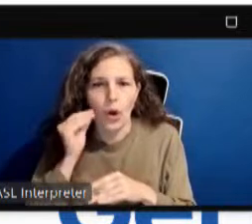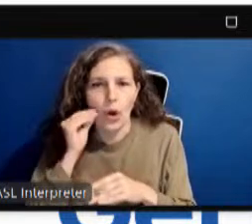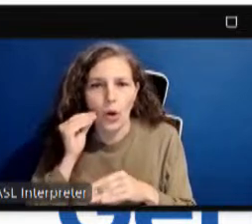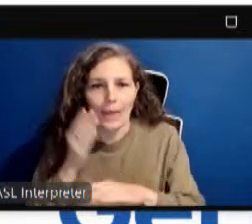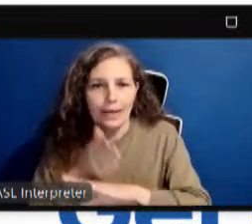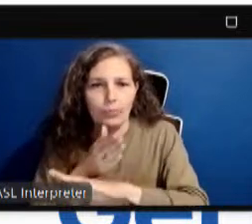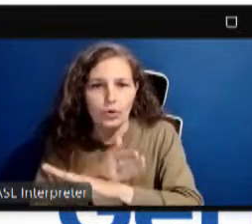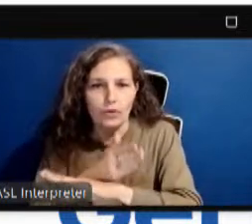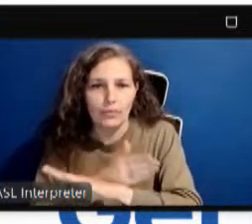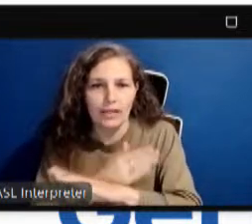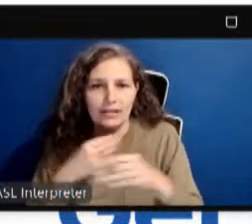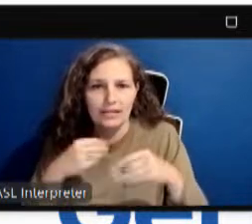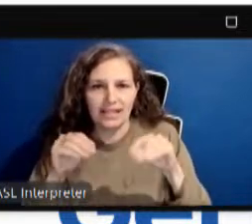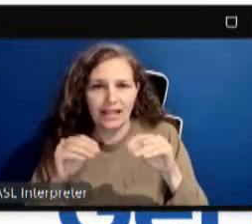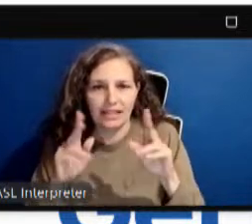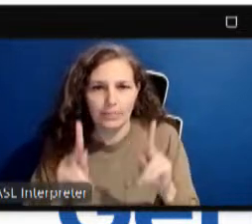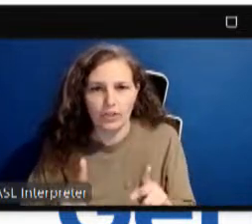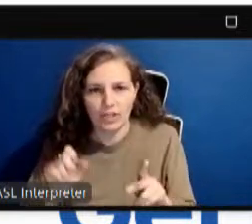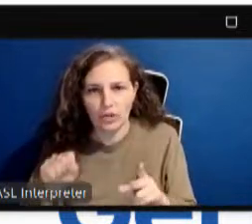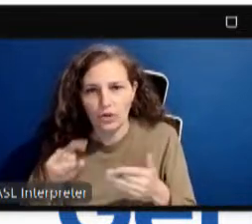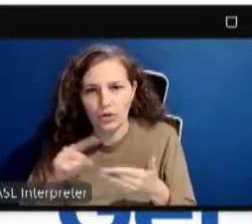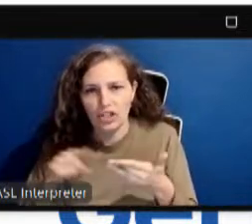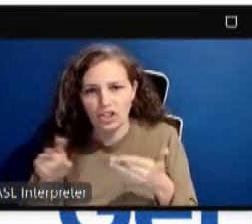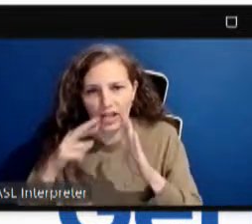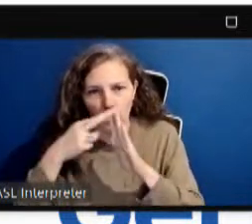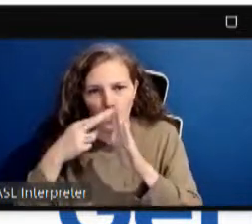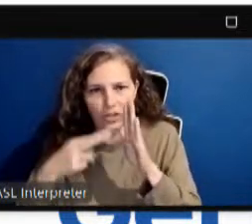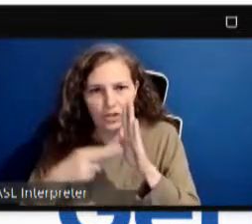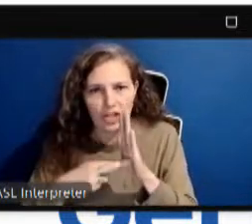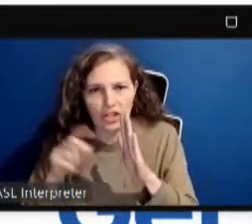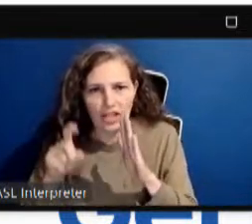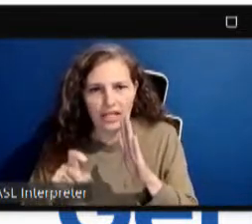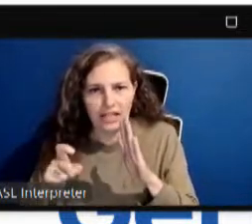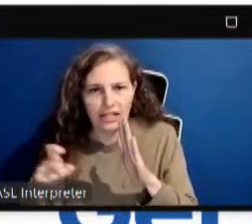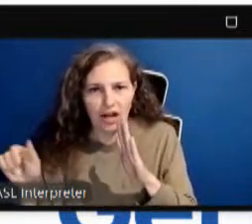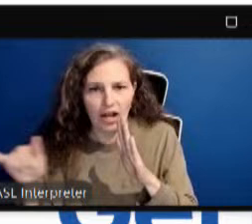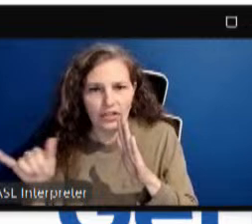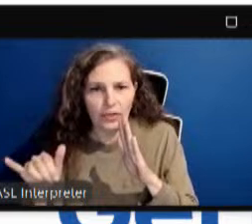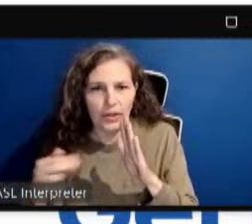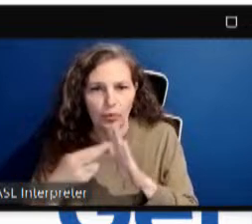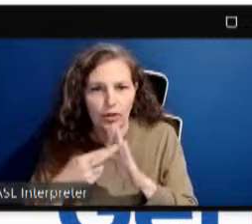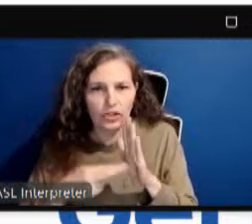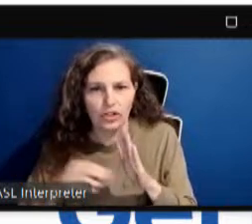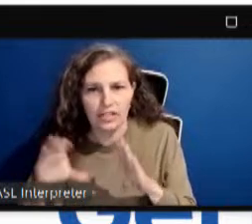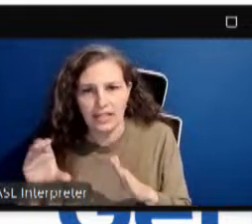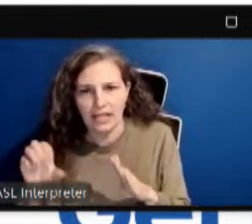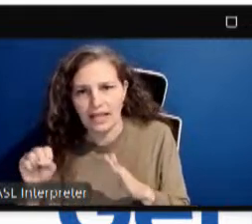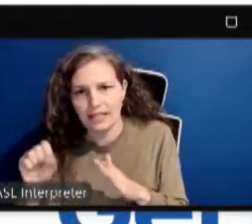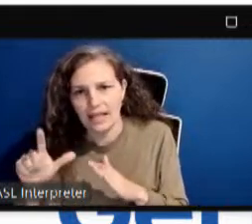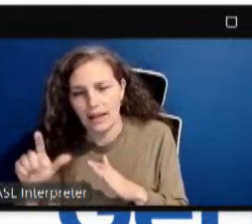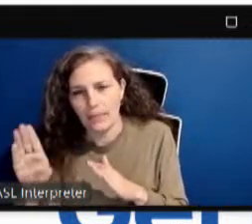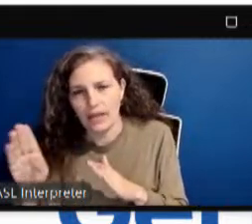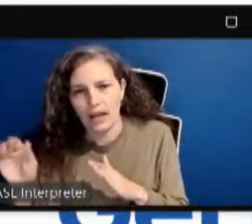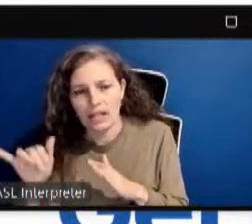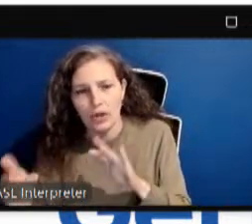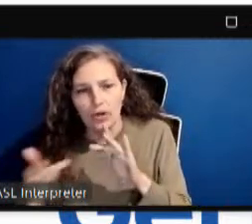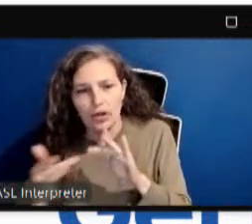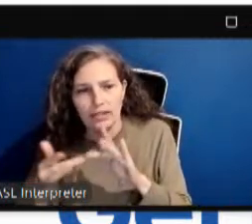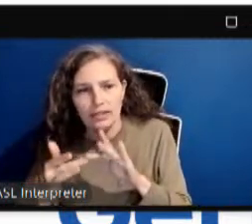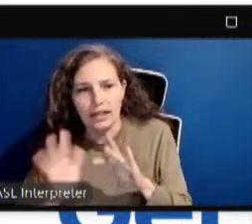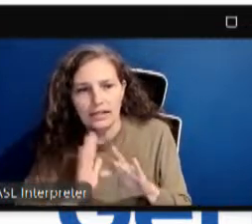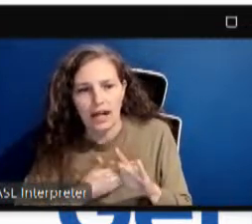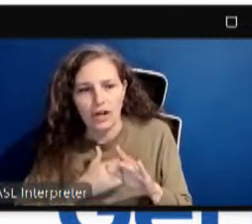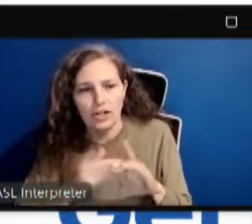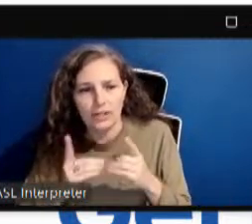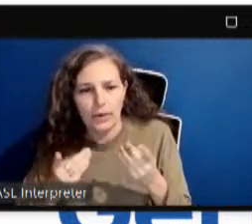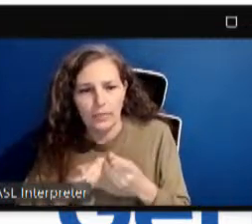for that salesperson because they have to be registered on CSLB. And also you can reach out to our department. We have counselors here that could do that or